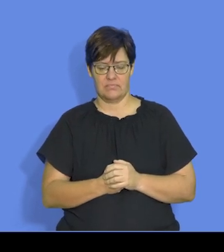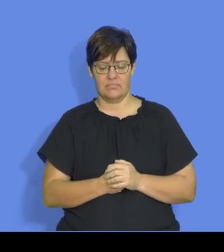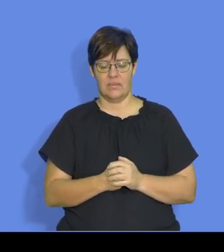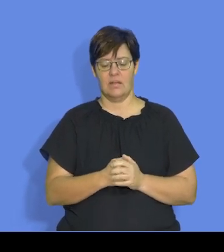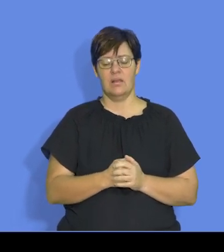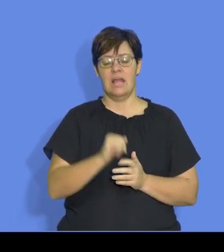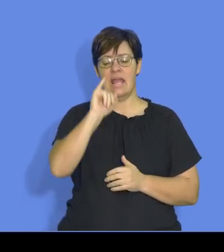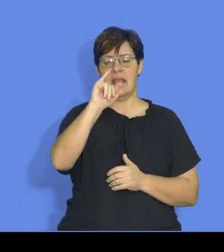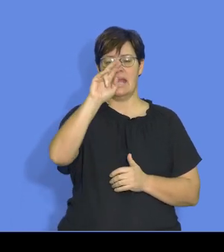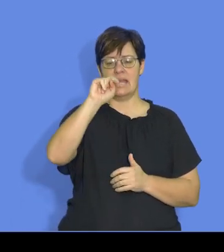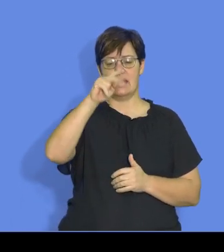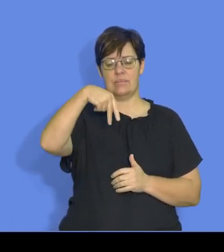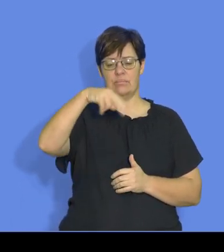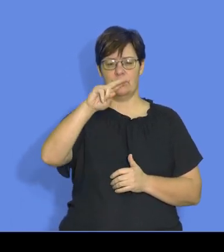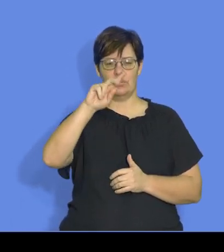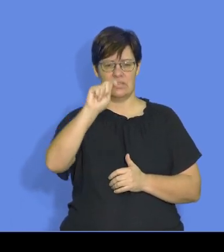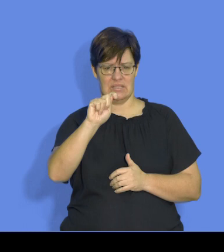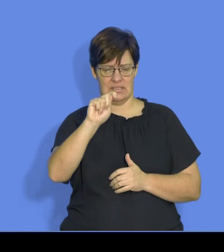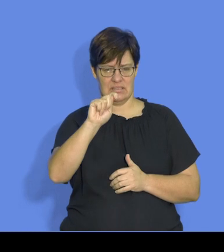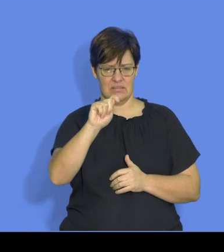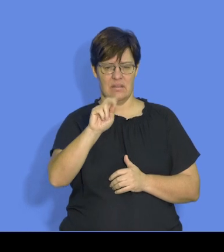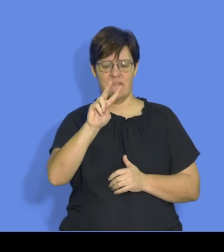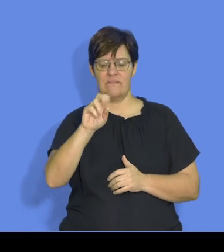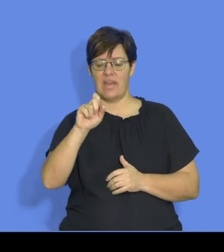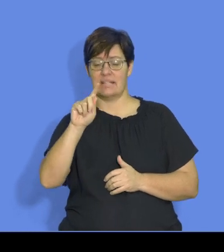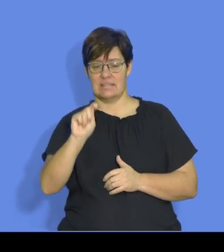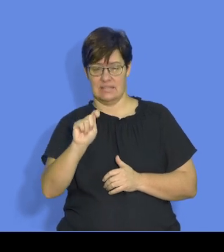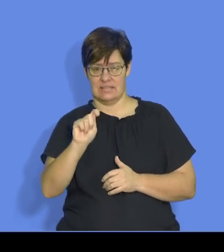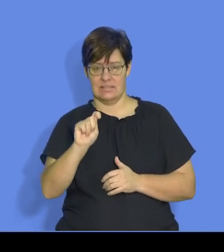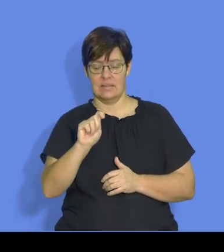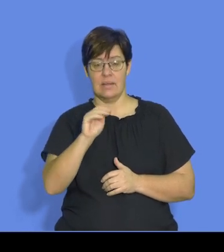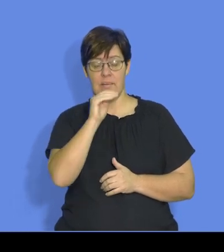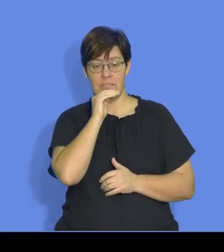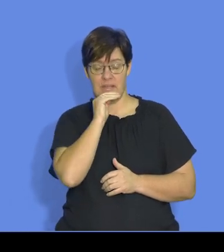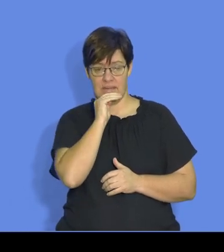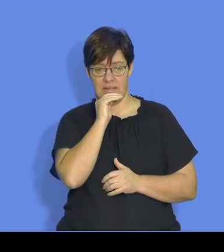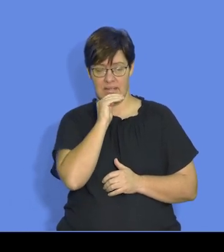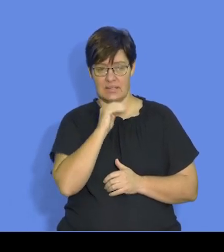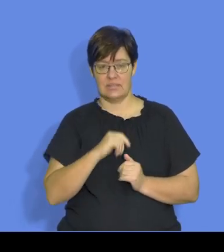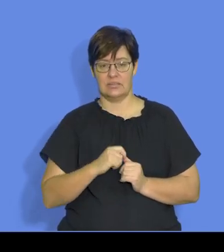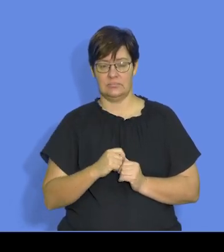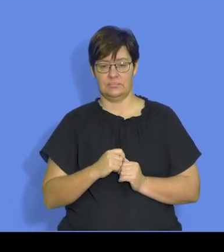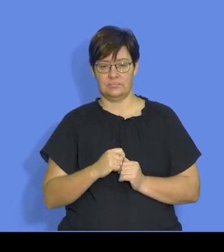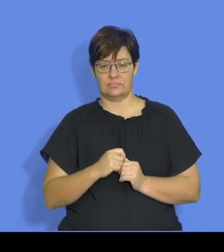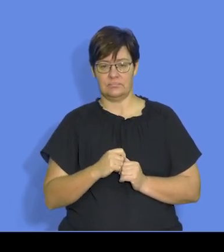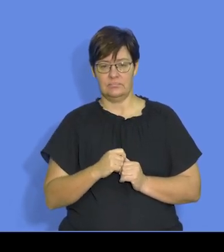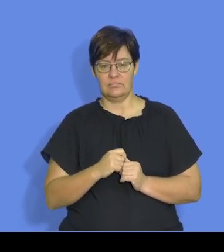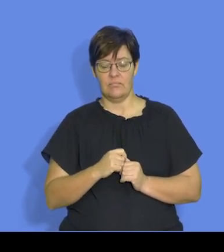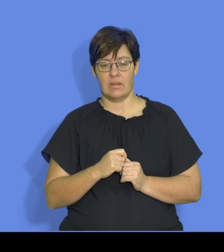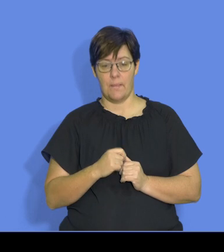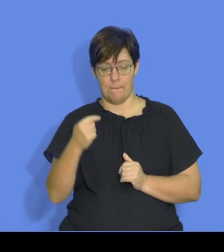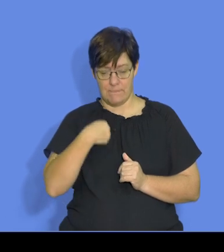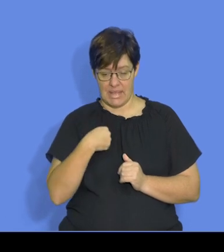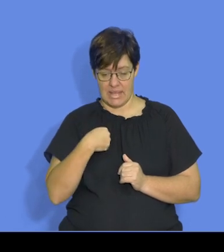VAT, that's the amount paid to SARS for the amount that has to be